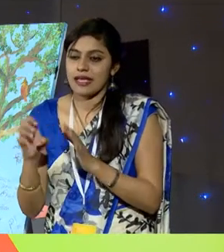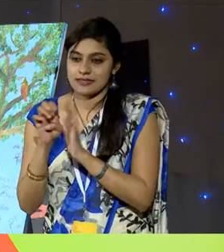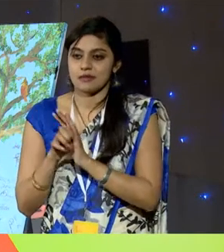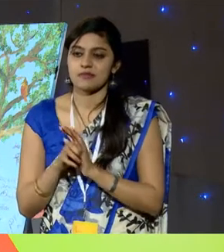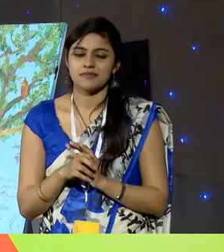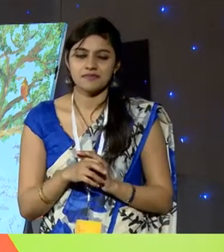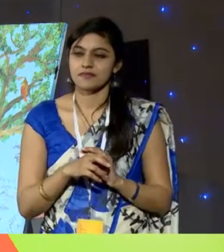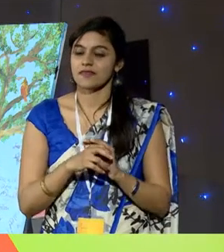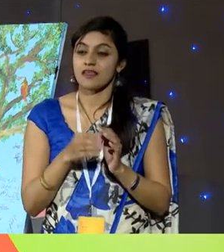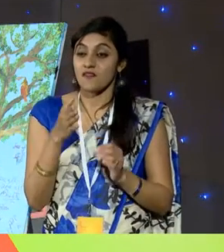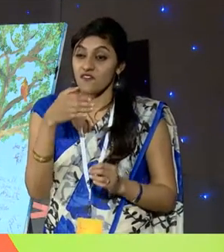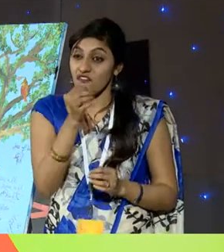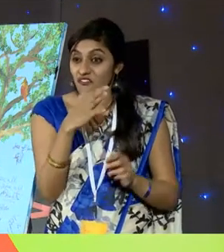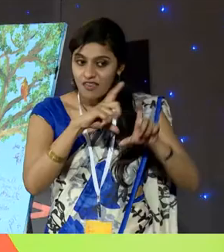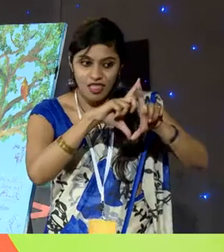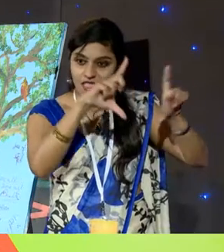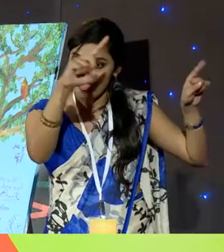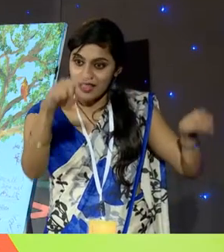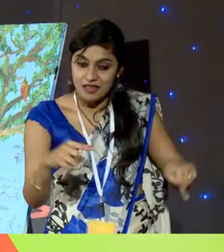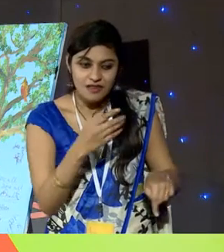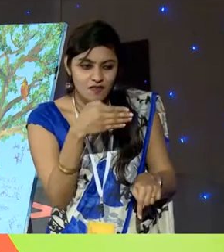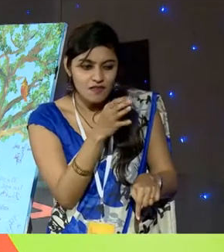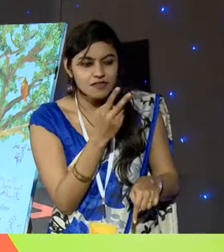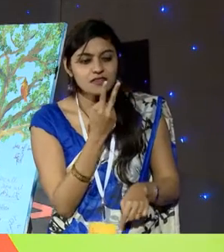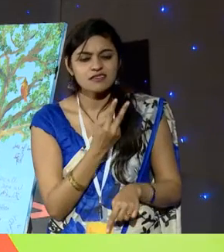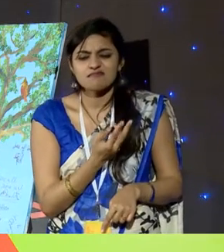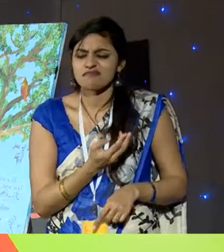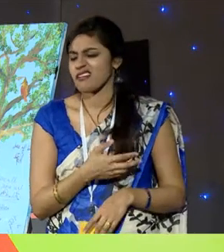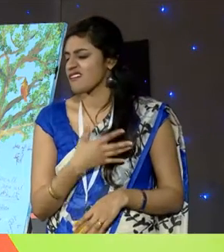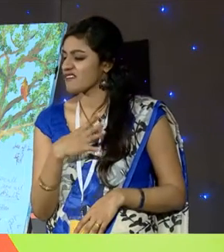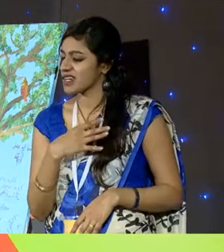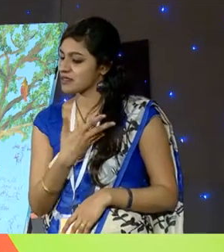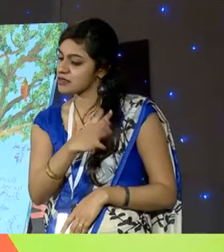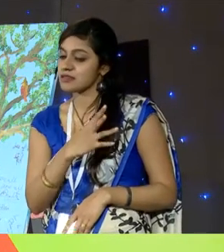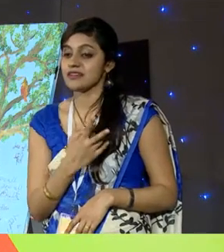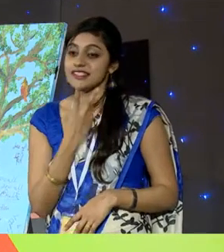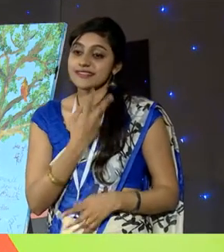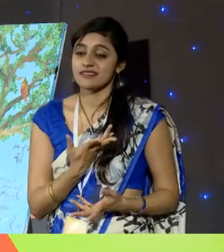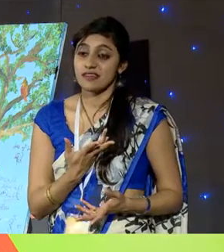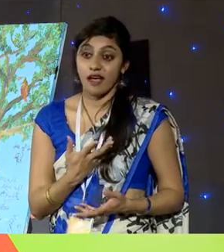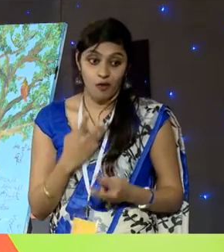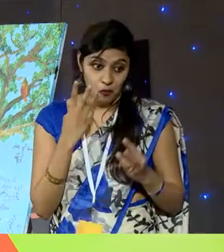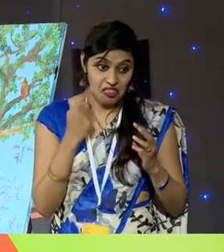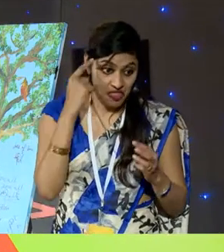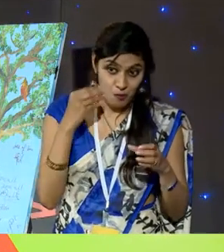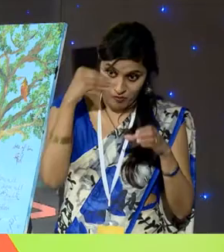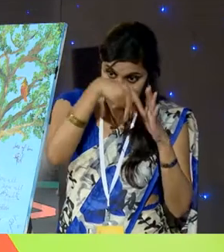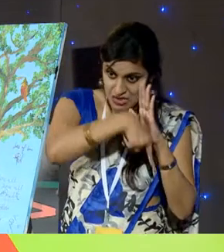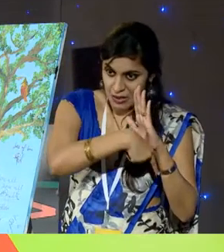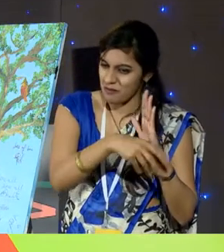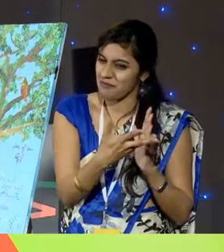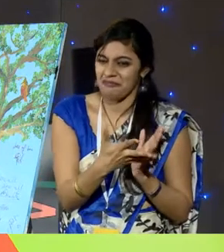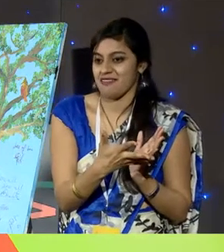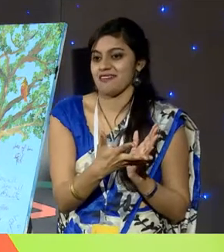That changed. I'm compelled to learn the challenges, learn ways to tackle the challenges,